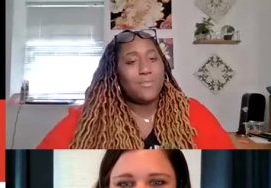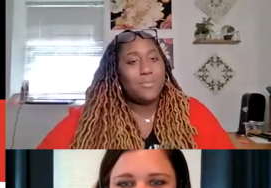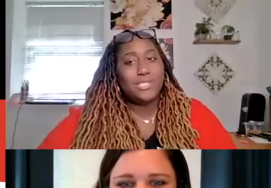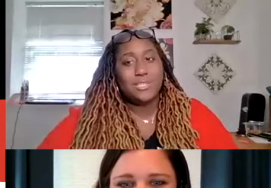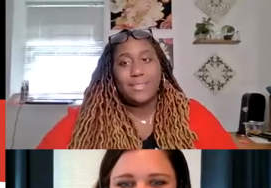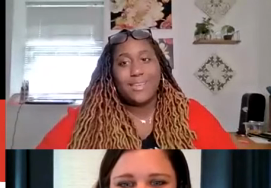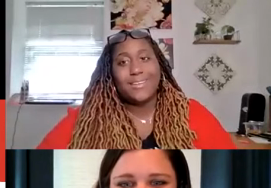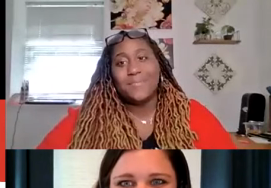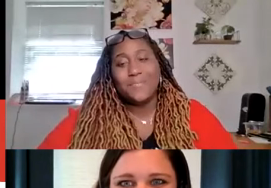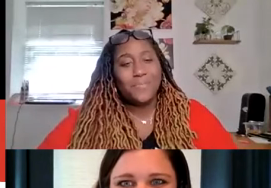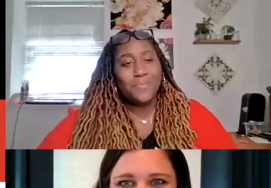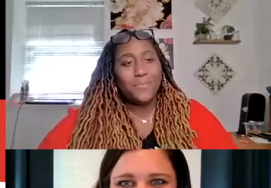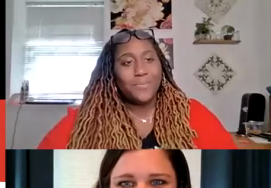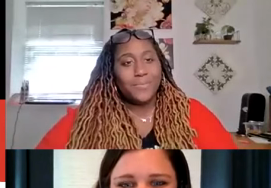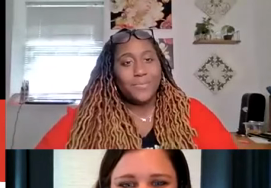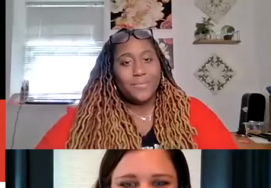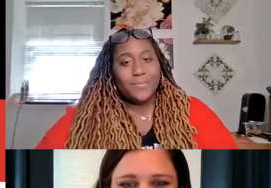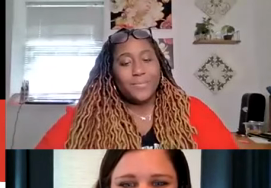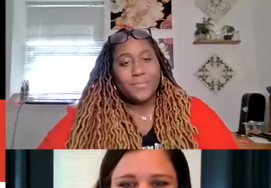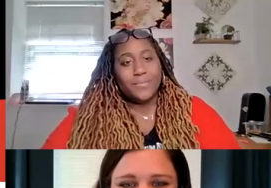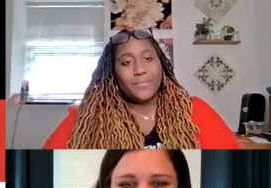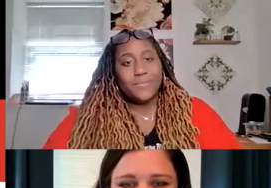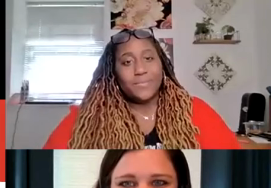of the information there.